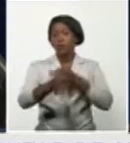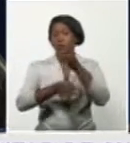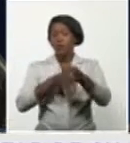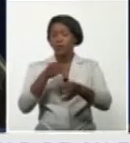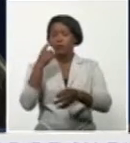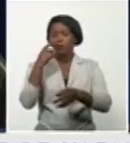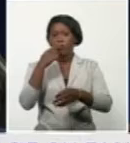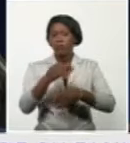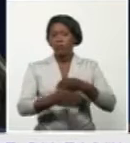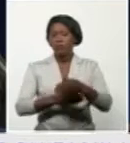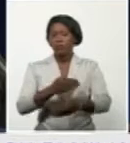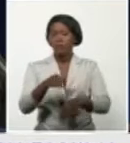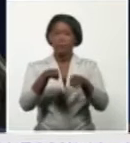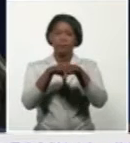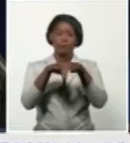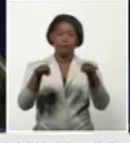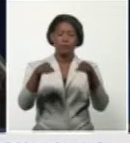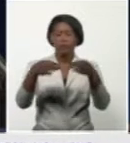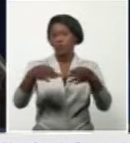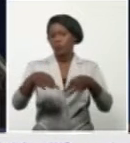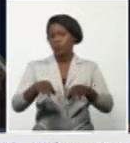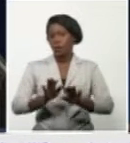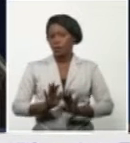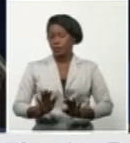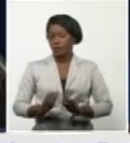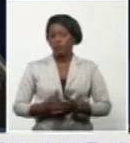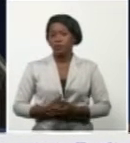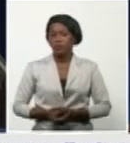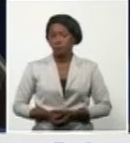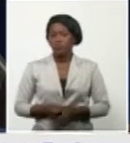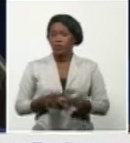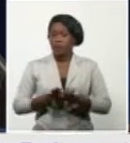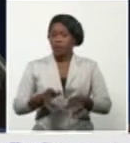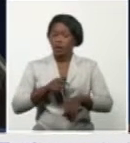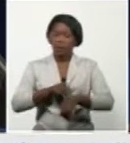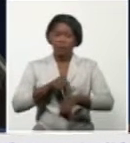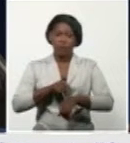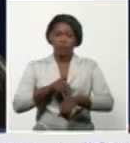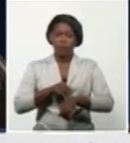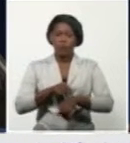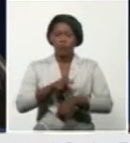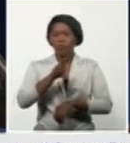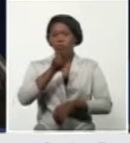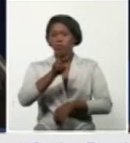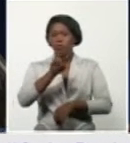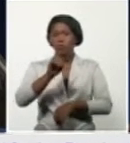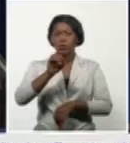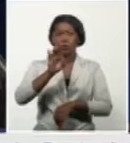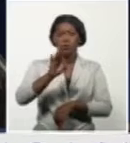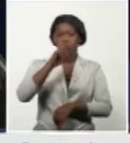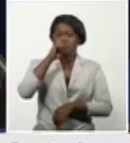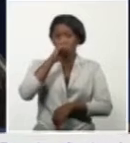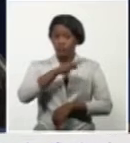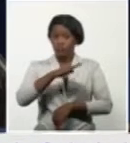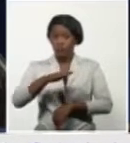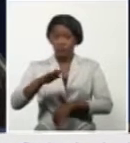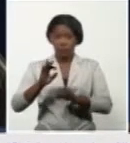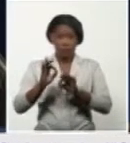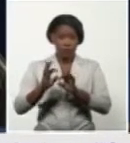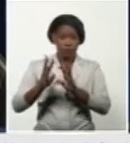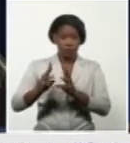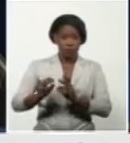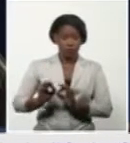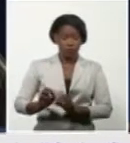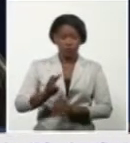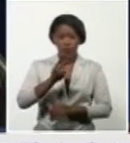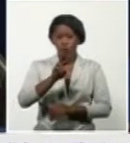And as I always say, all children have had a favorable evolution, and 208 of them have already